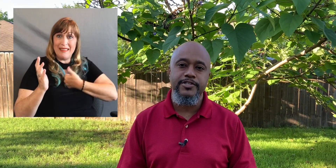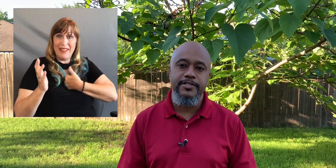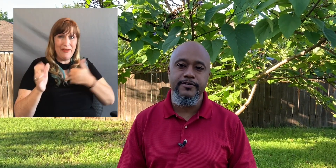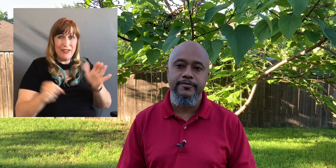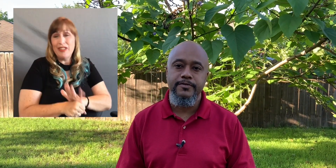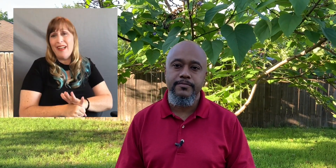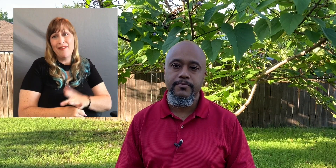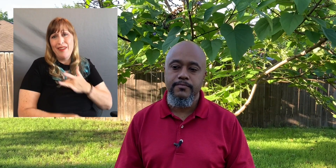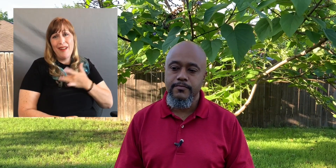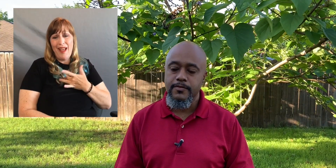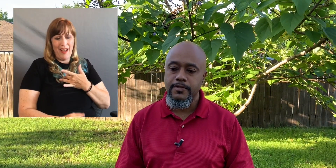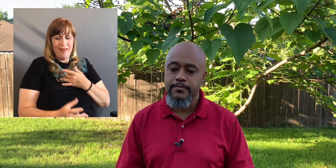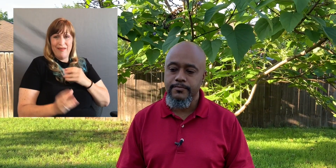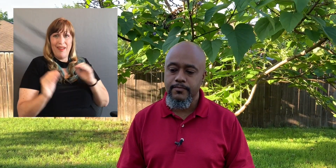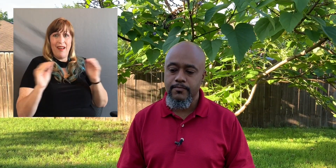have much to give.